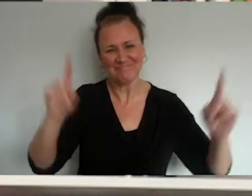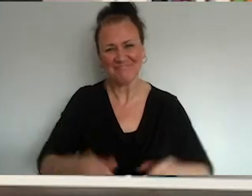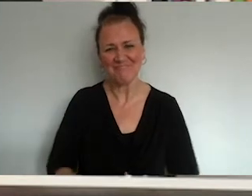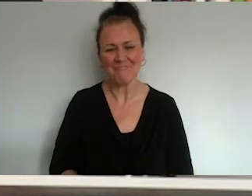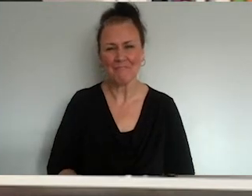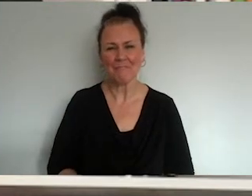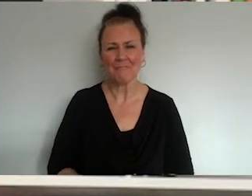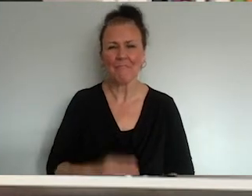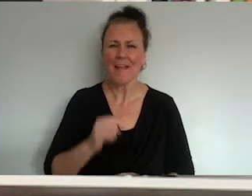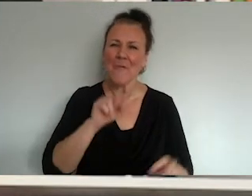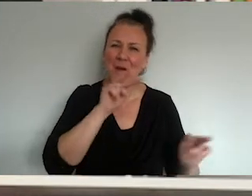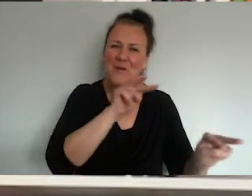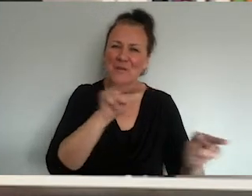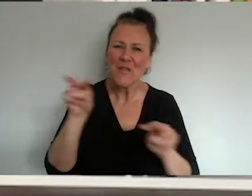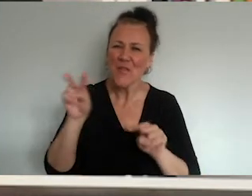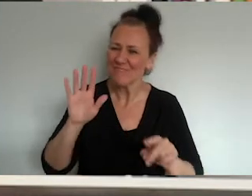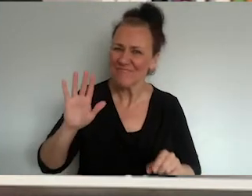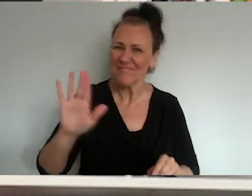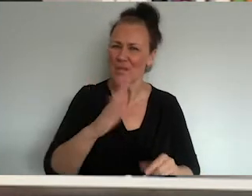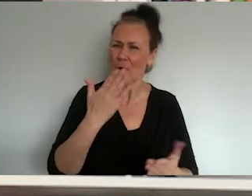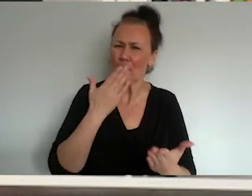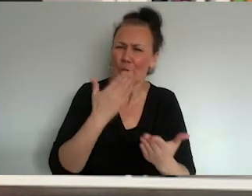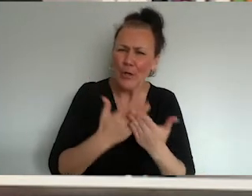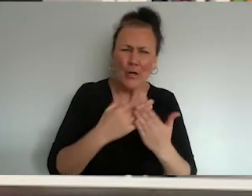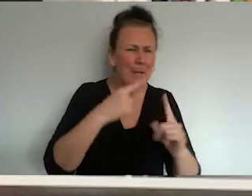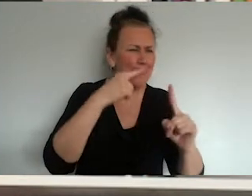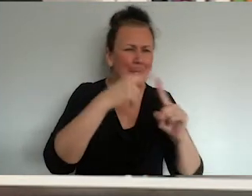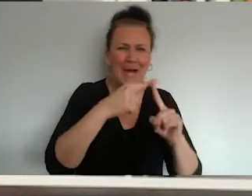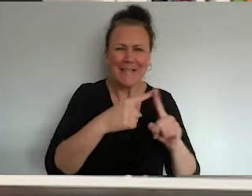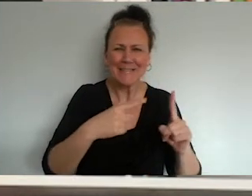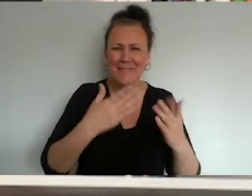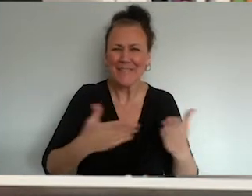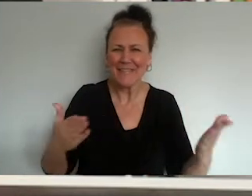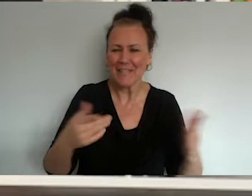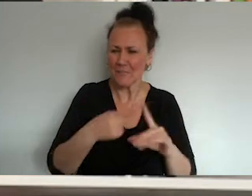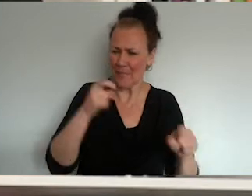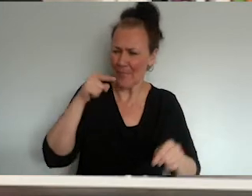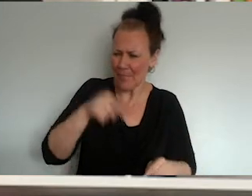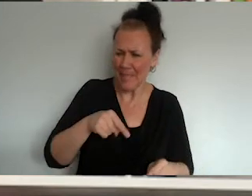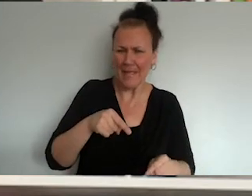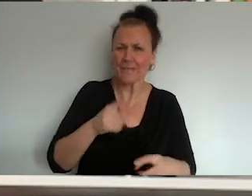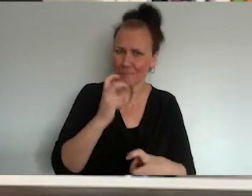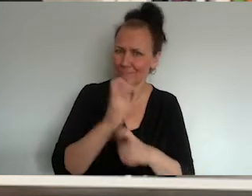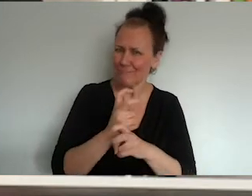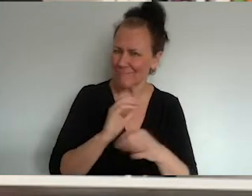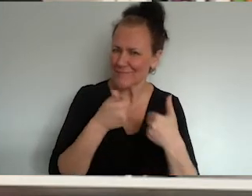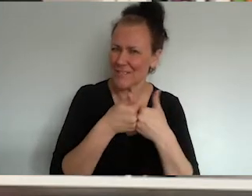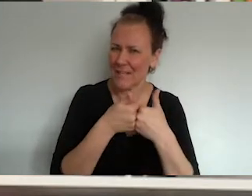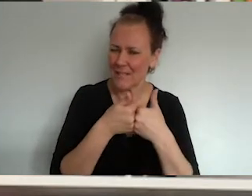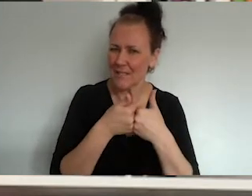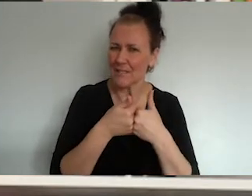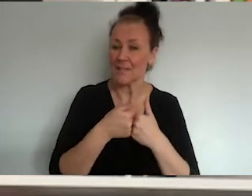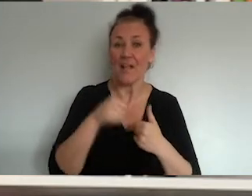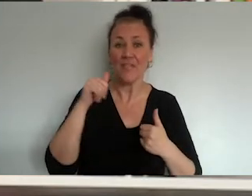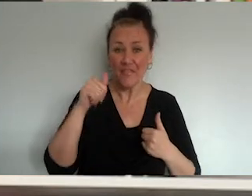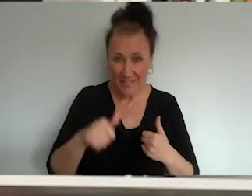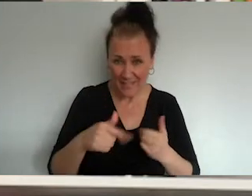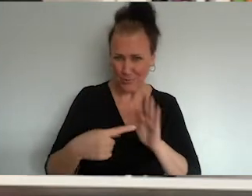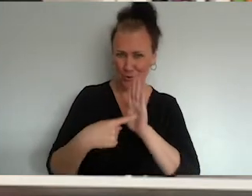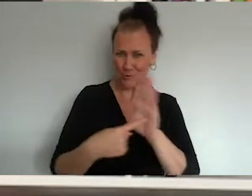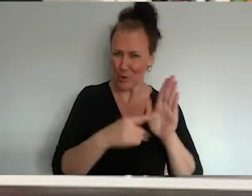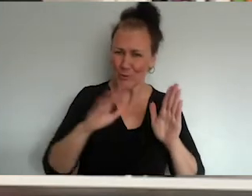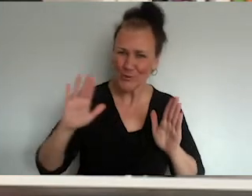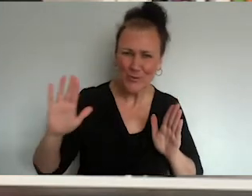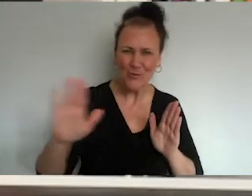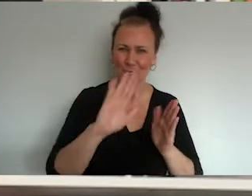So let's look at some of the good things that have come out of this wrenching experience, because each reflects